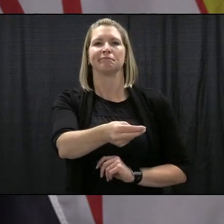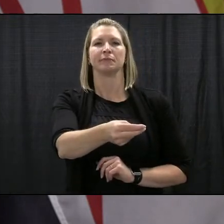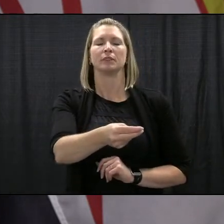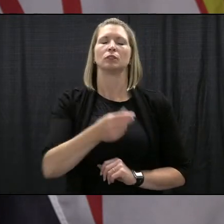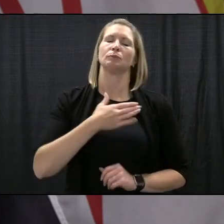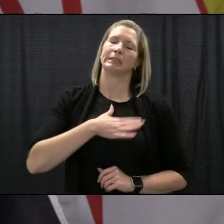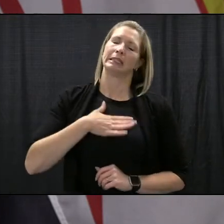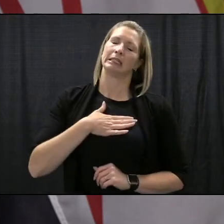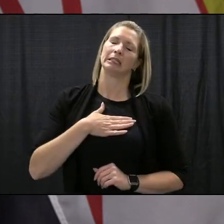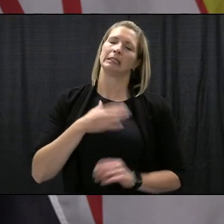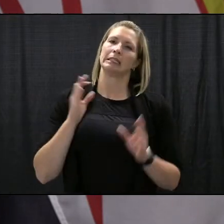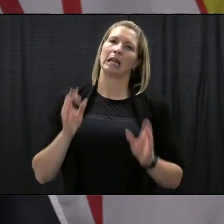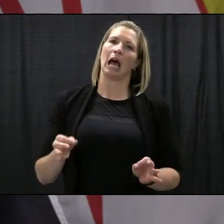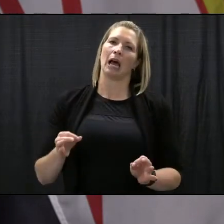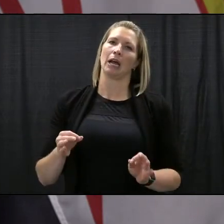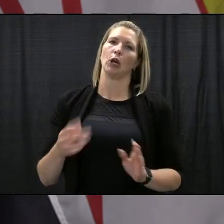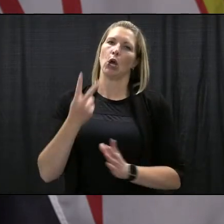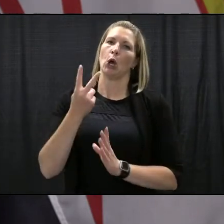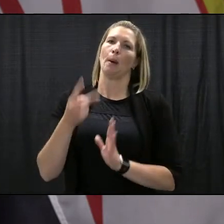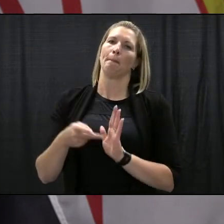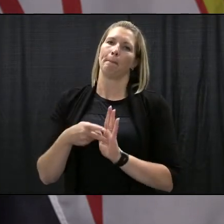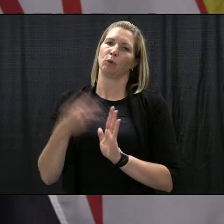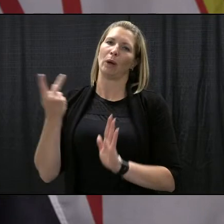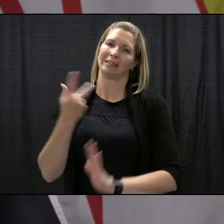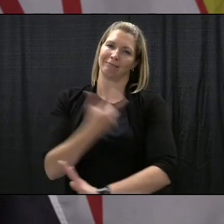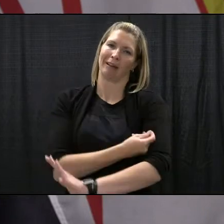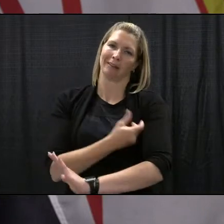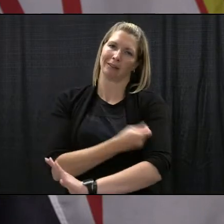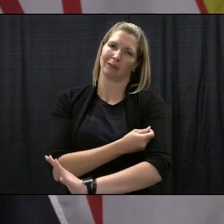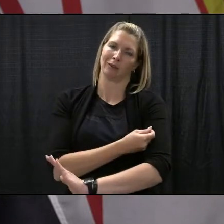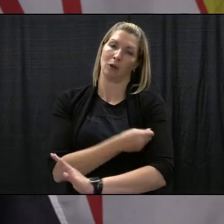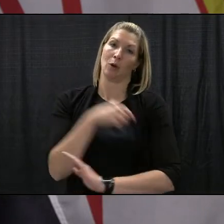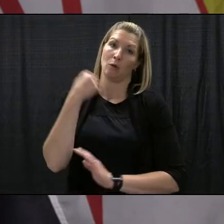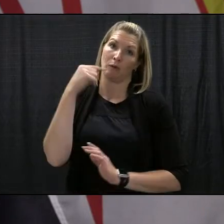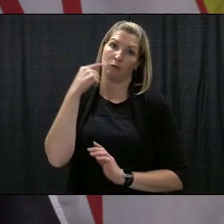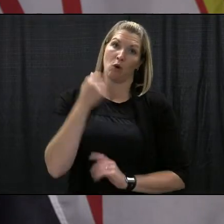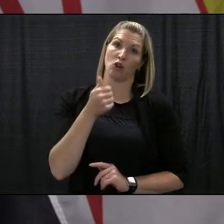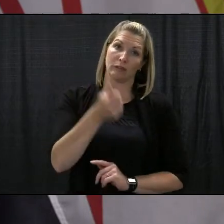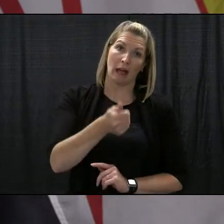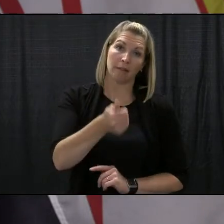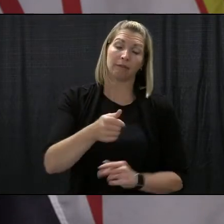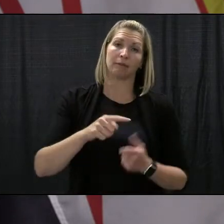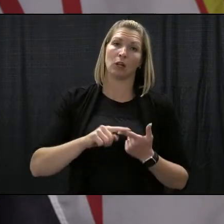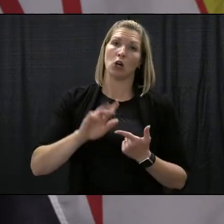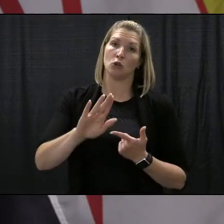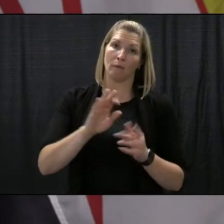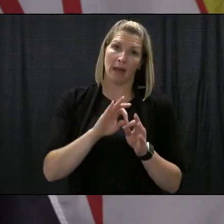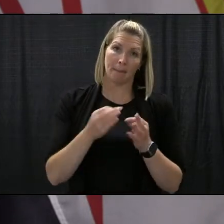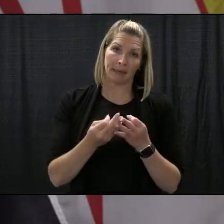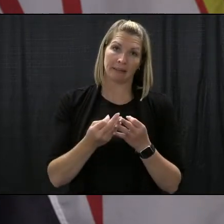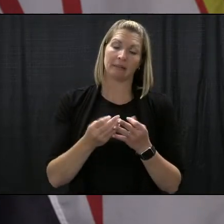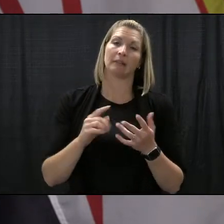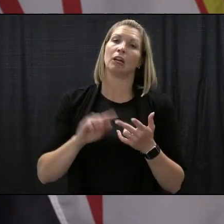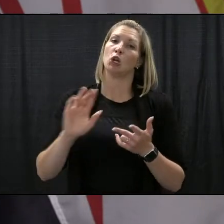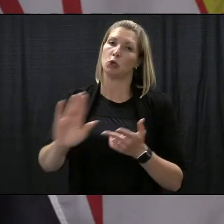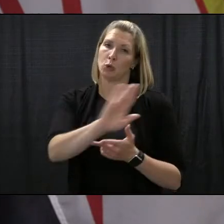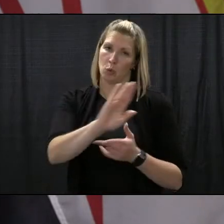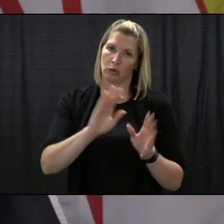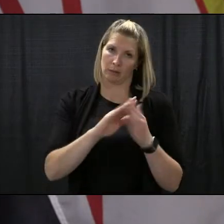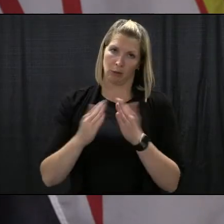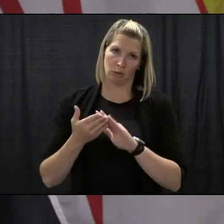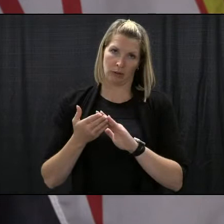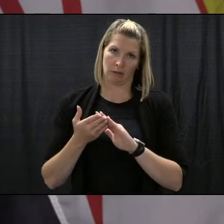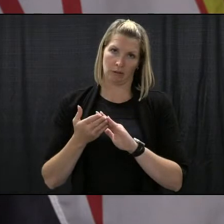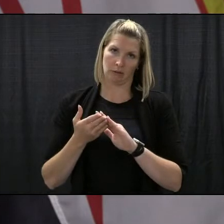to vaccinate for yourself, your loved ones, and your community. 24% of our eligible population have had